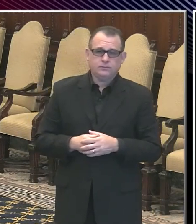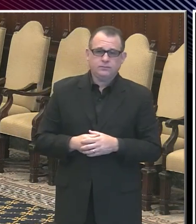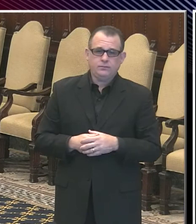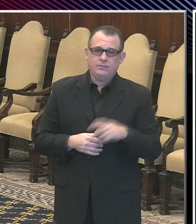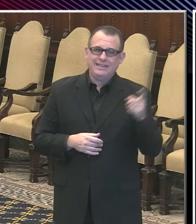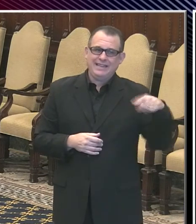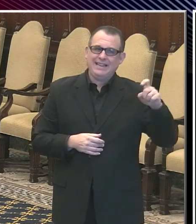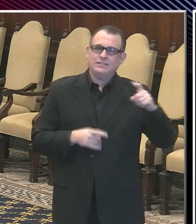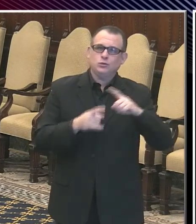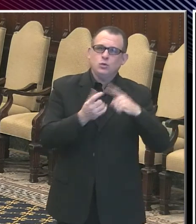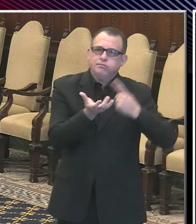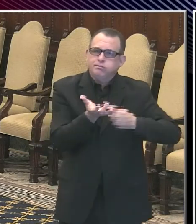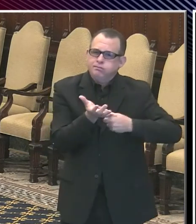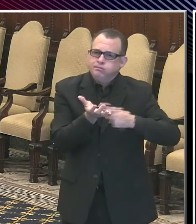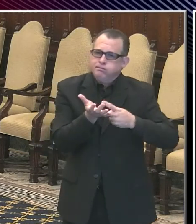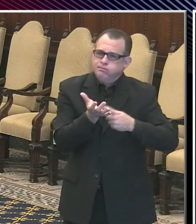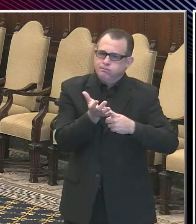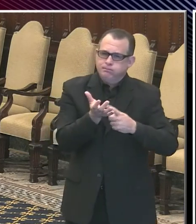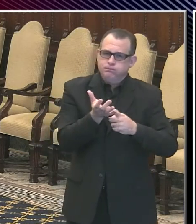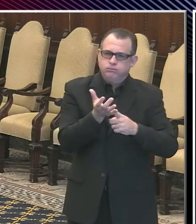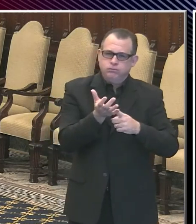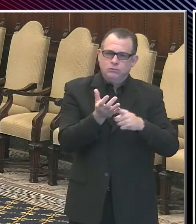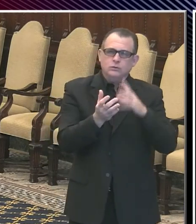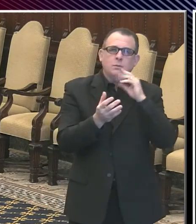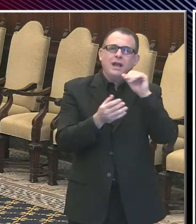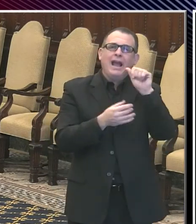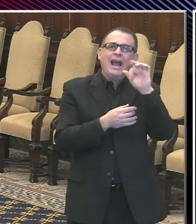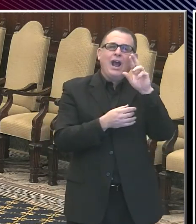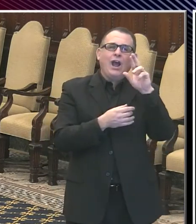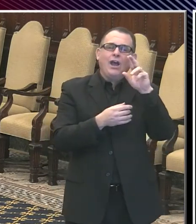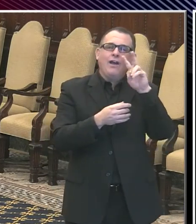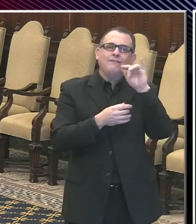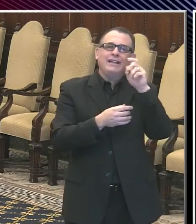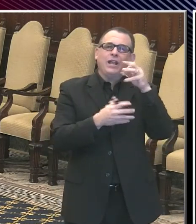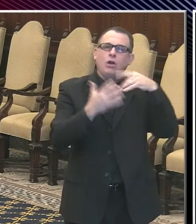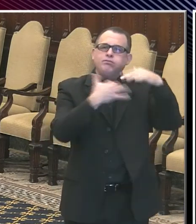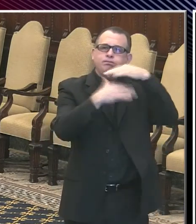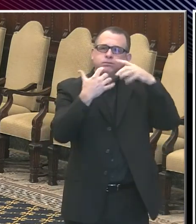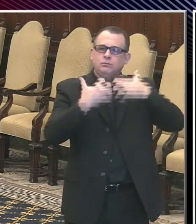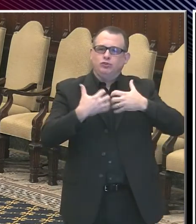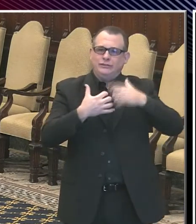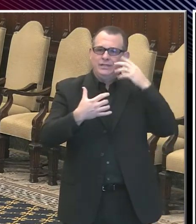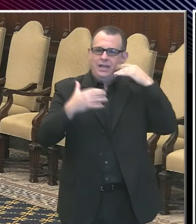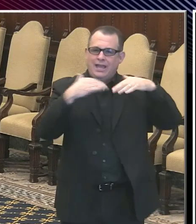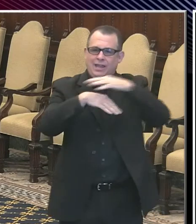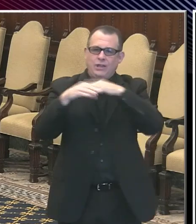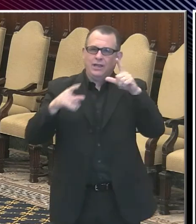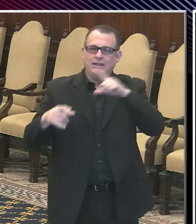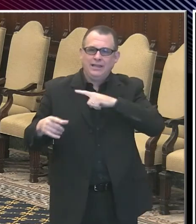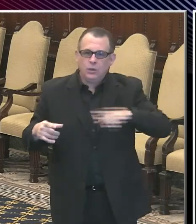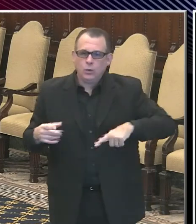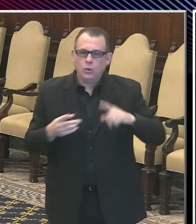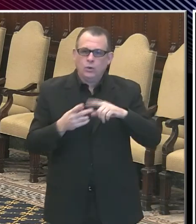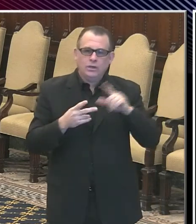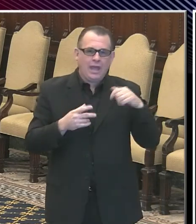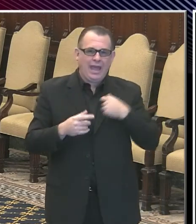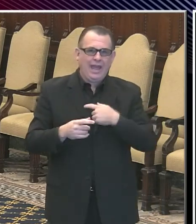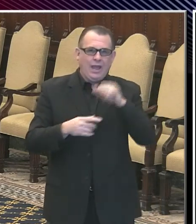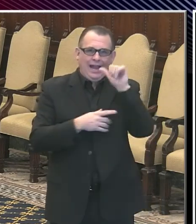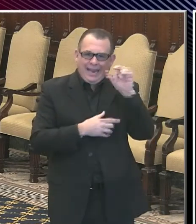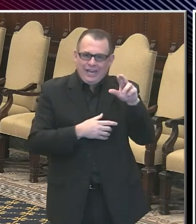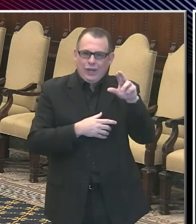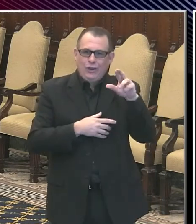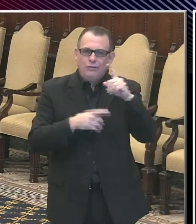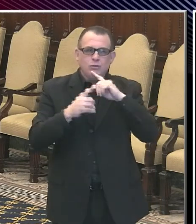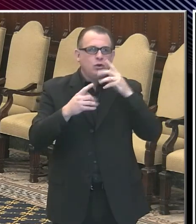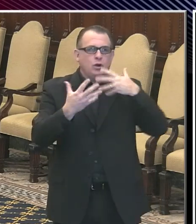to air ventilator folks or HVC folks and talking to their landlords about how air is going to be